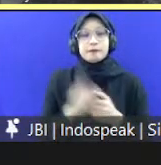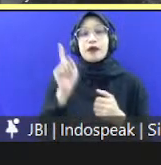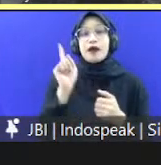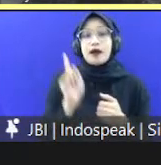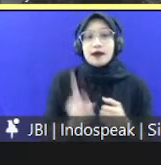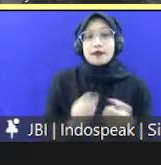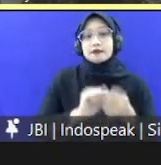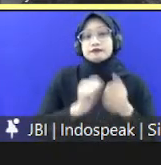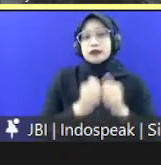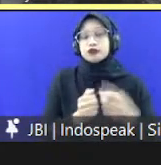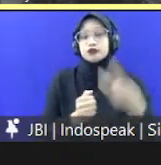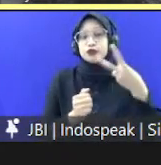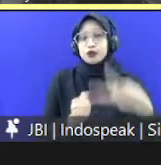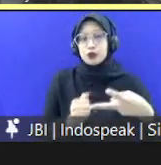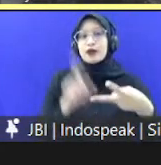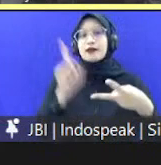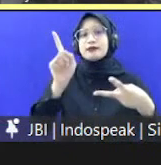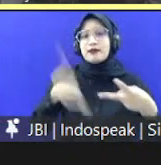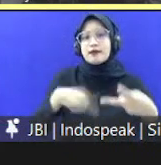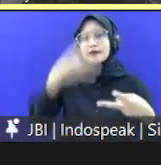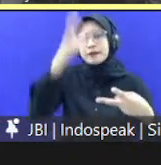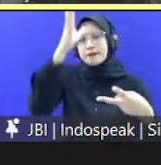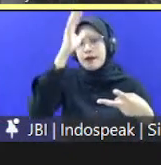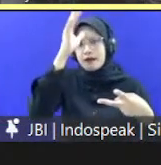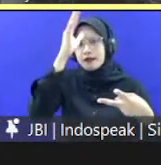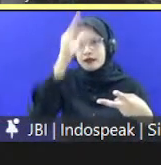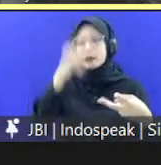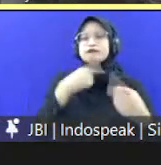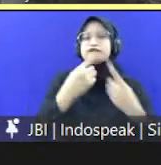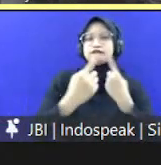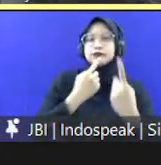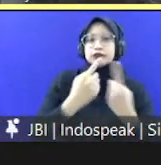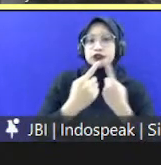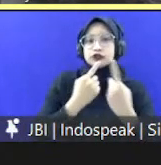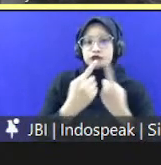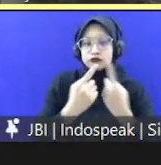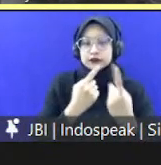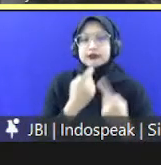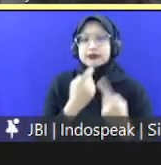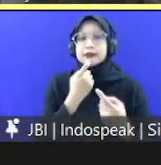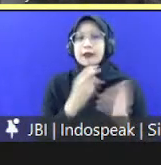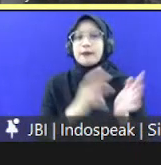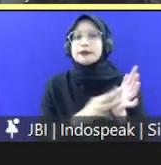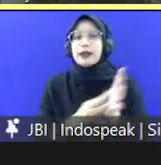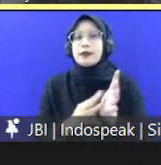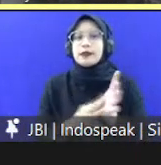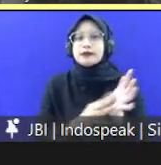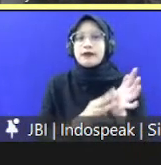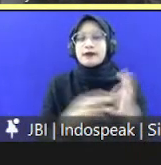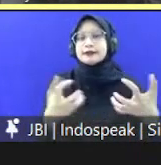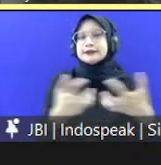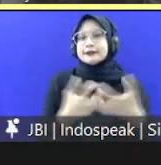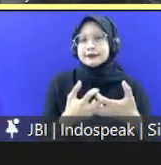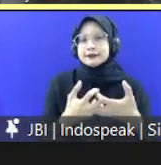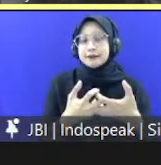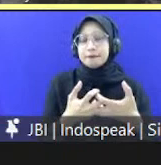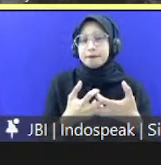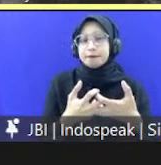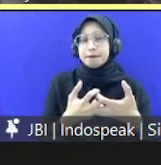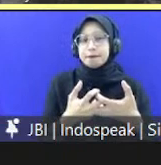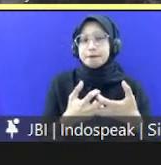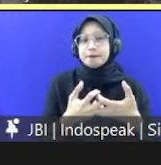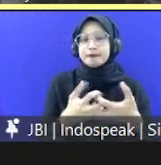Bali province and to discuss the intersection of various systemic risks, including system